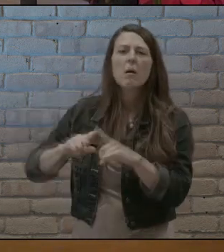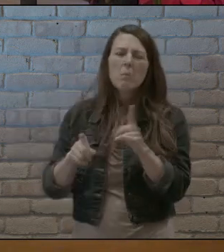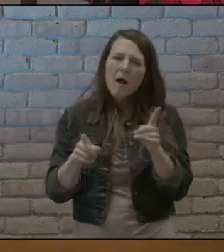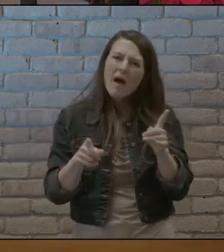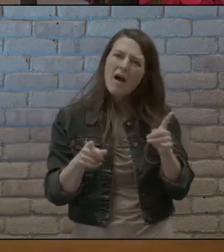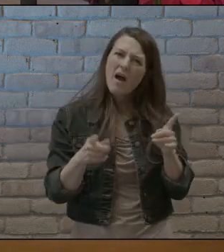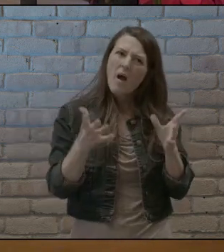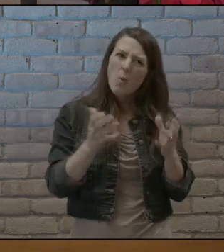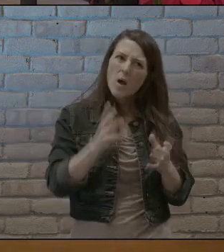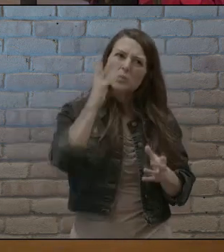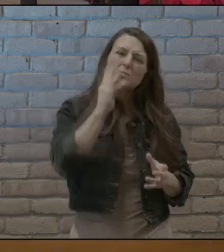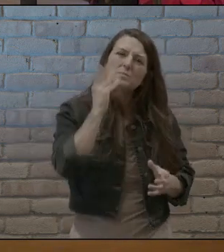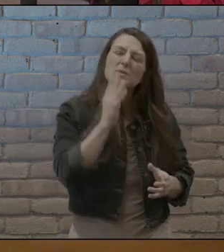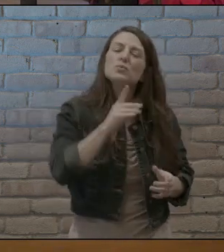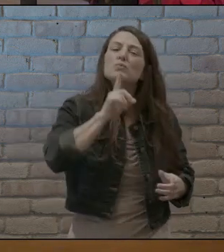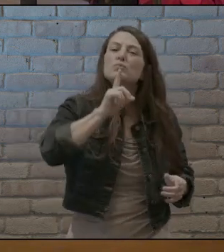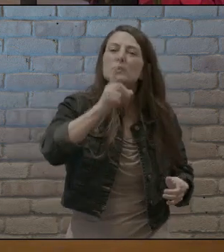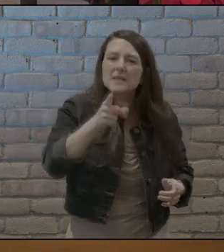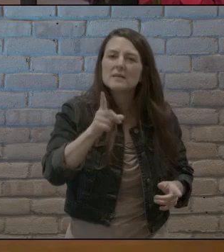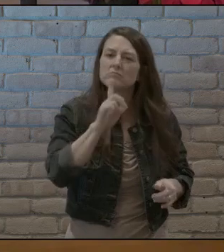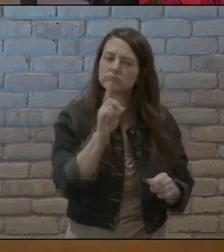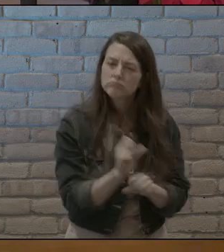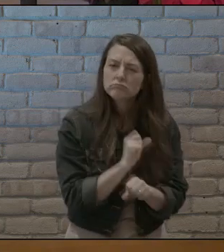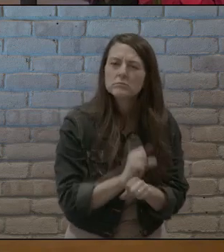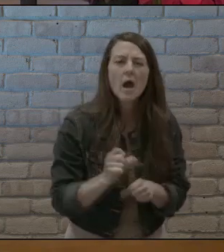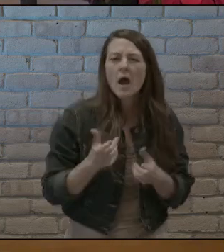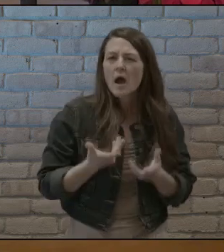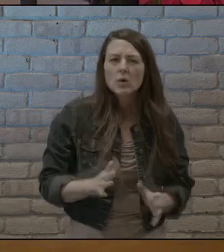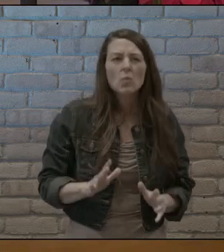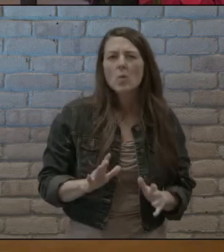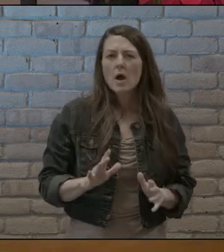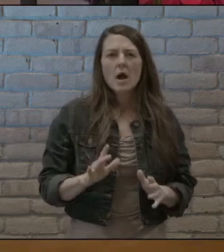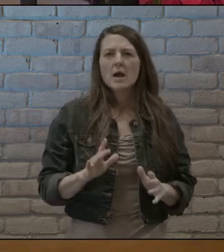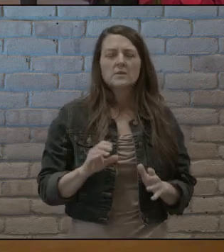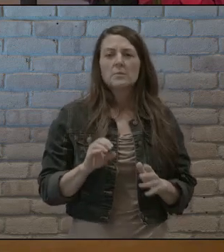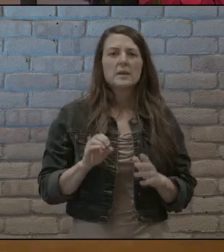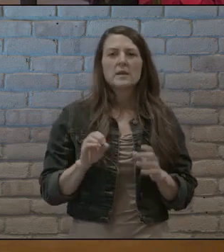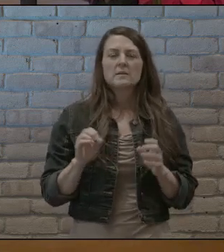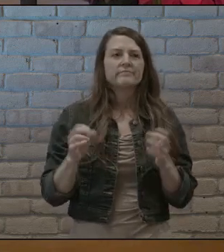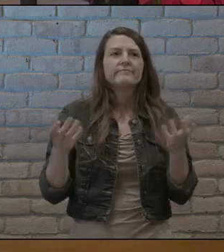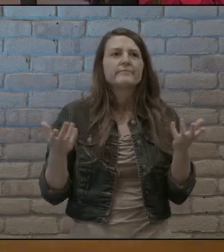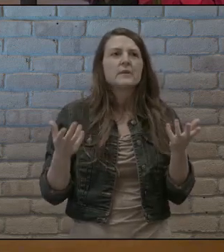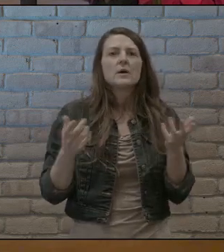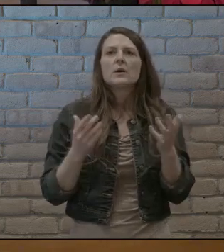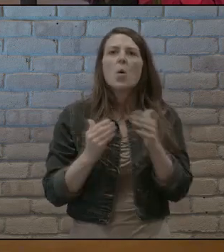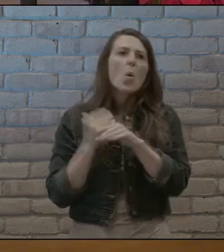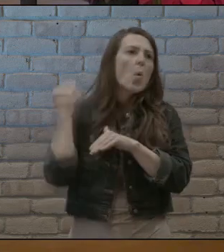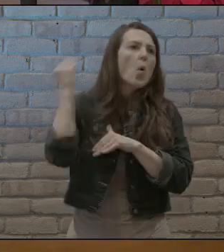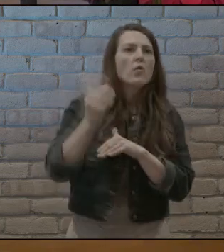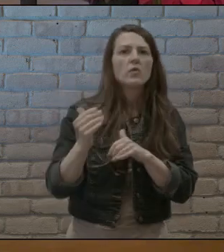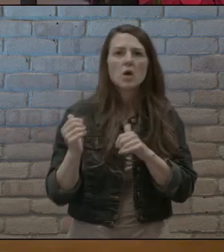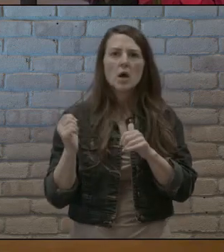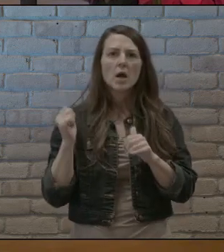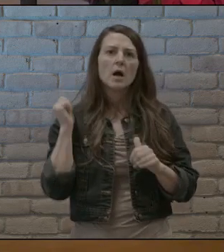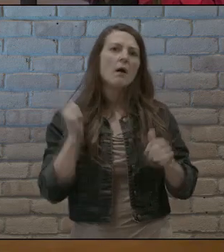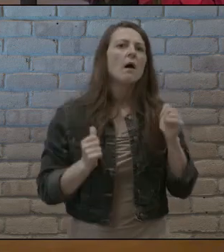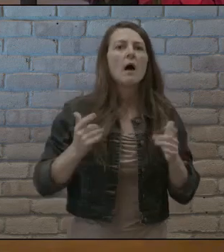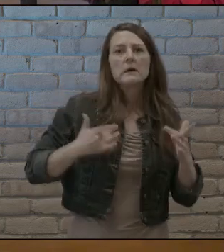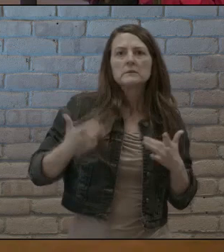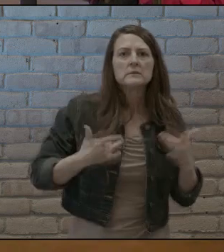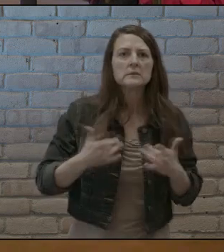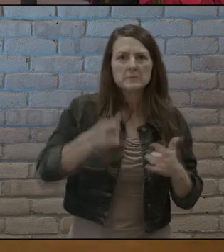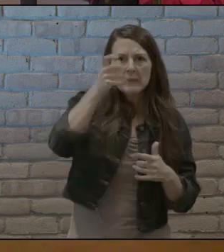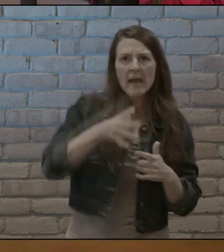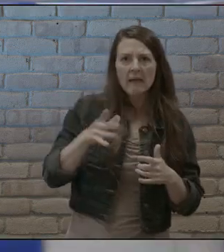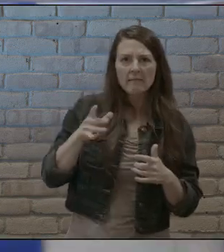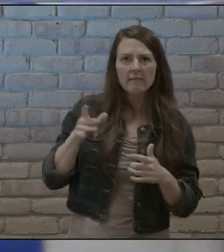want it to be real. I want it to be authentic. I don't want it to be like over enthusiastic guy that we just watched the